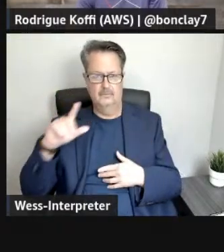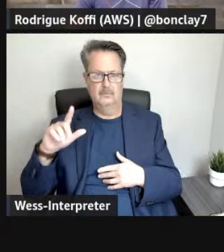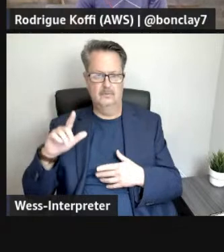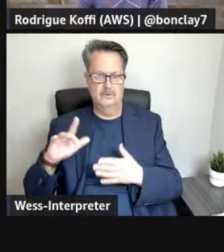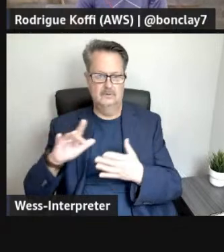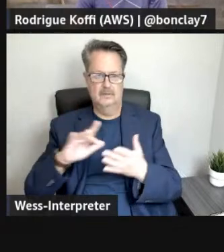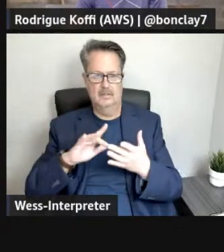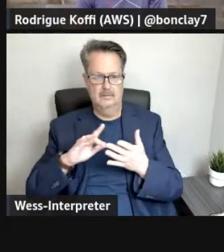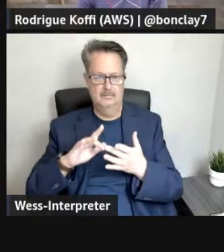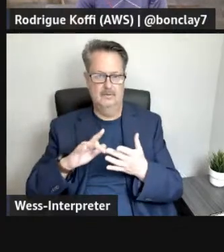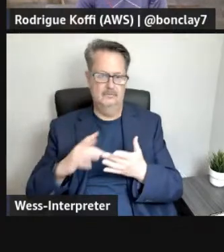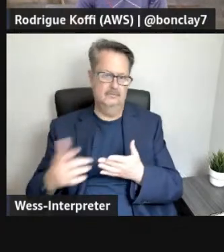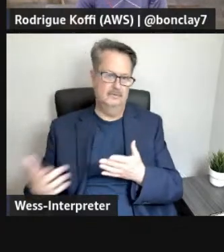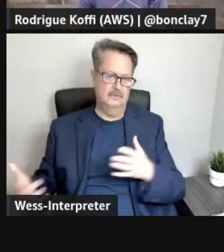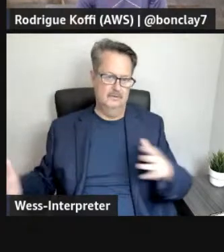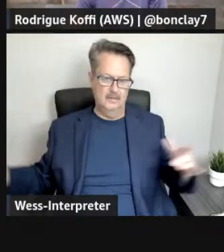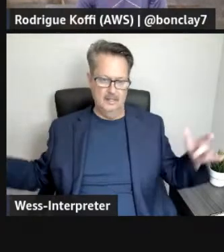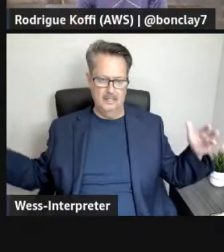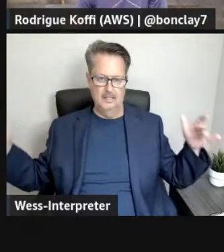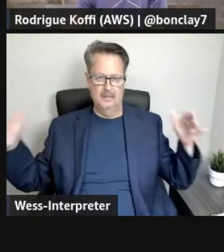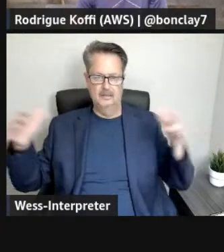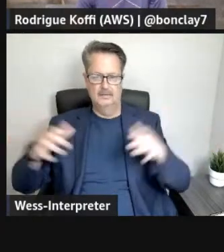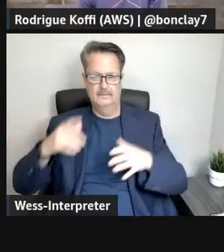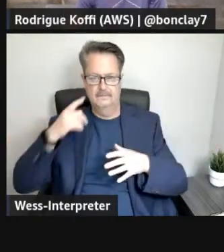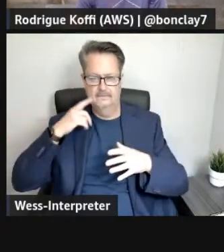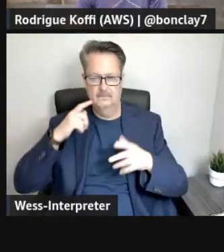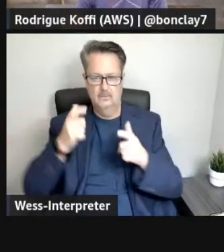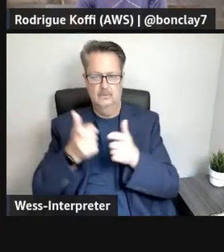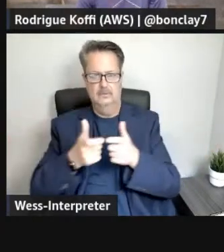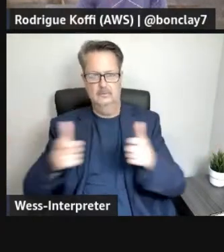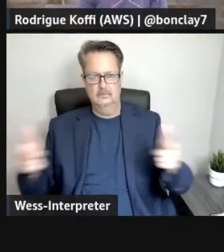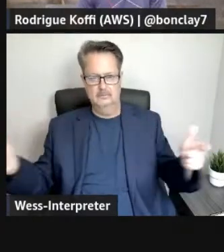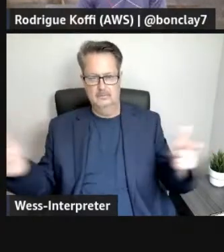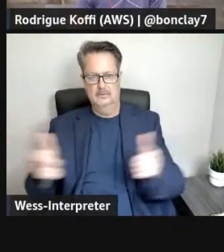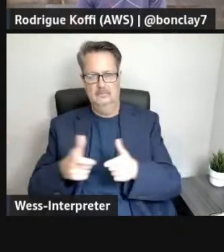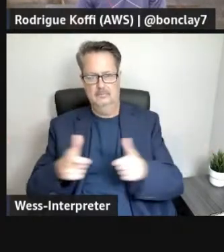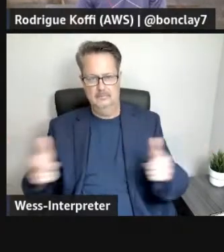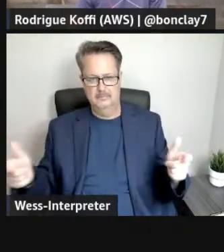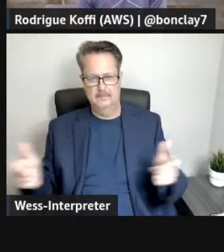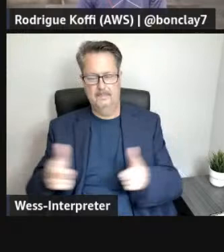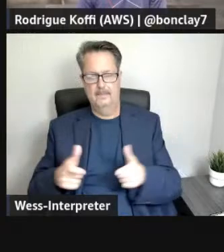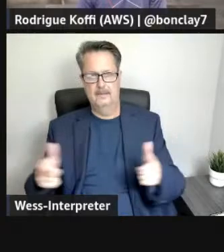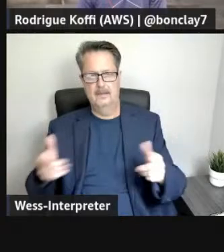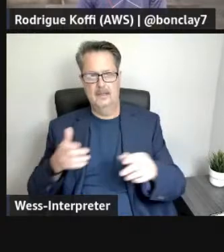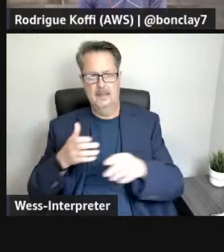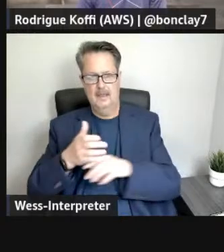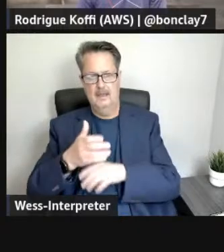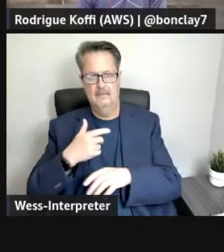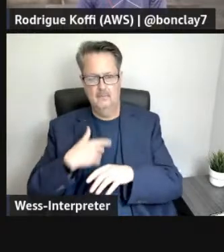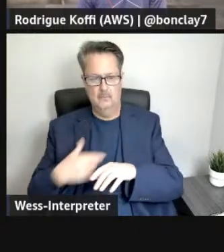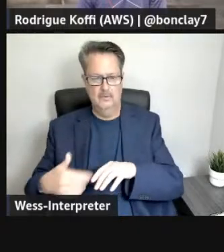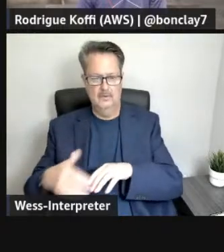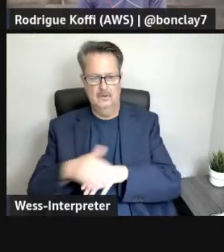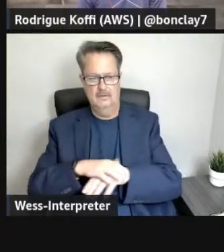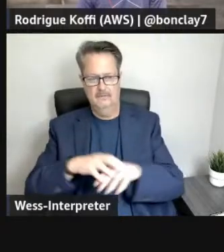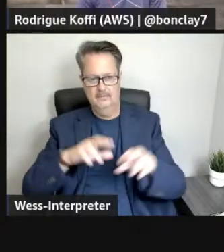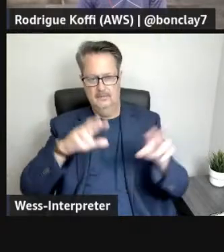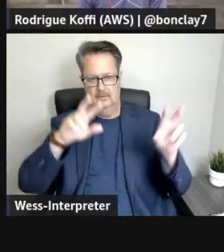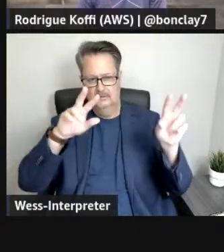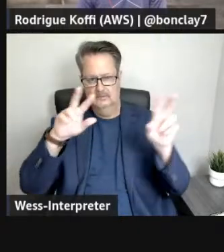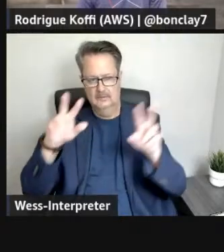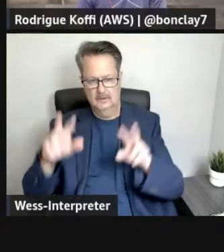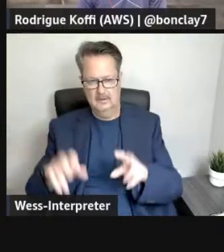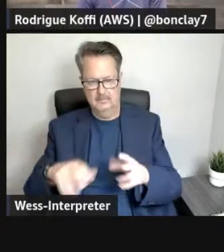everyone for joining our session today. That's our agenda. And after we cover the topics listed in the agenda at the end of